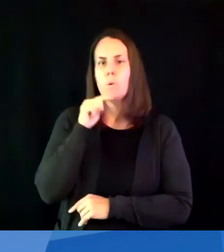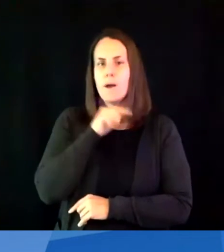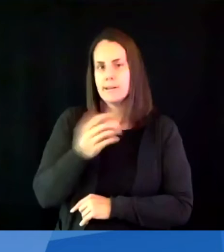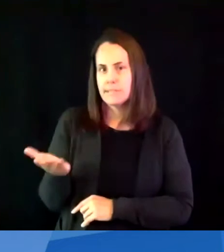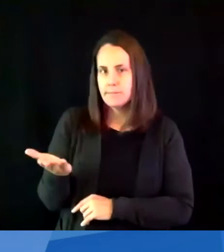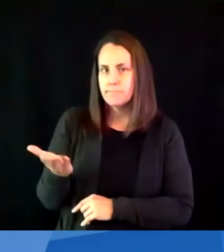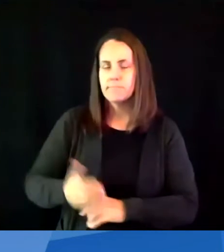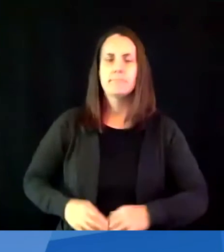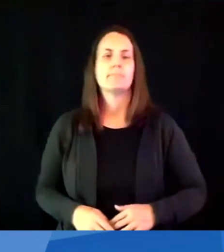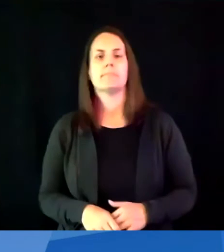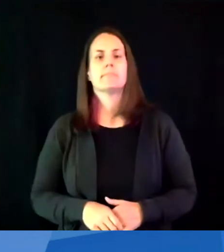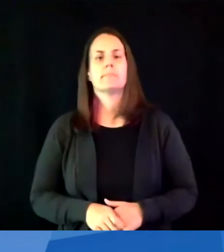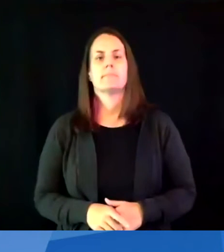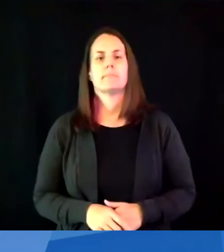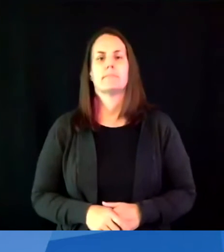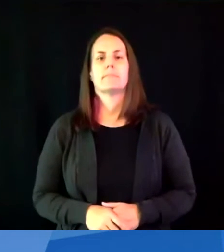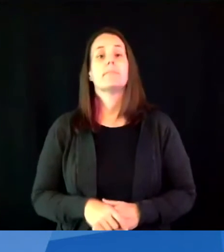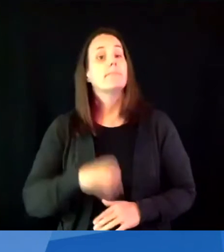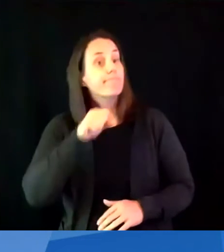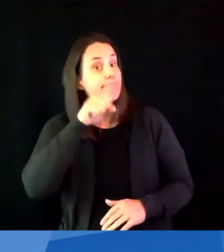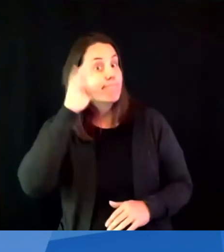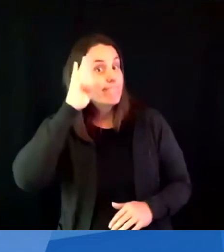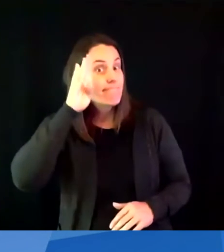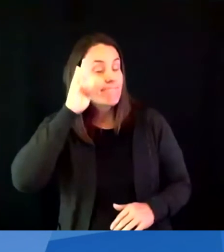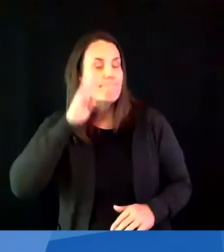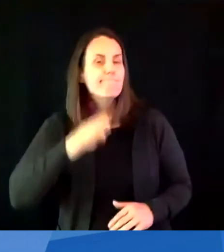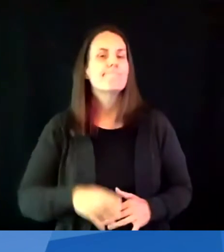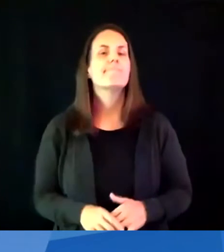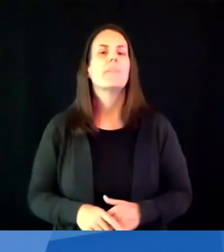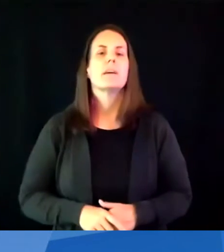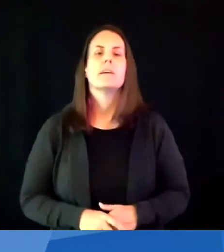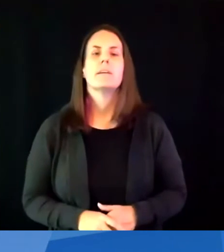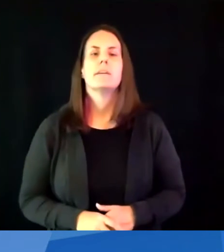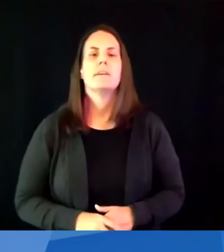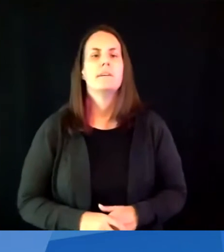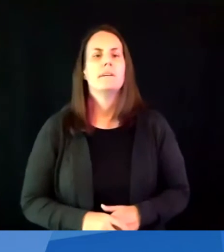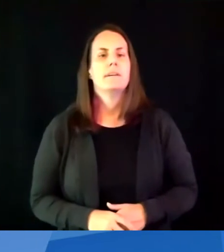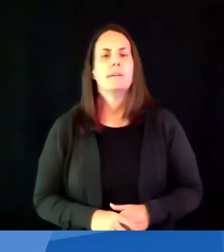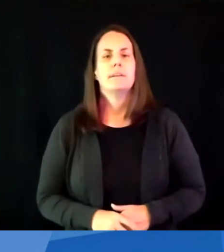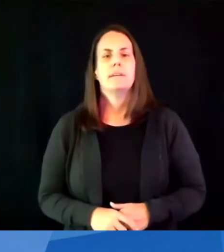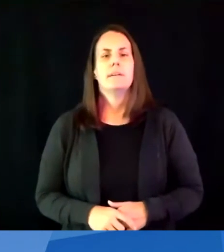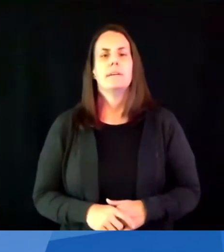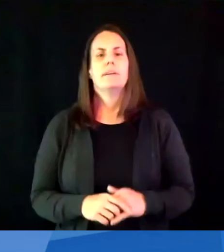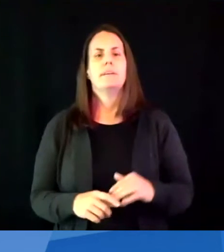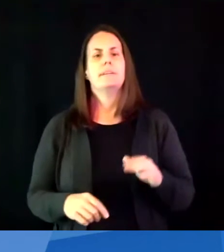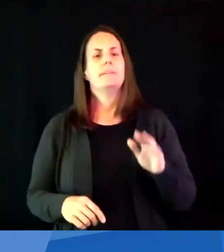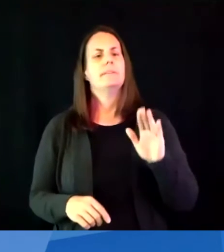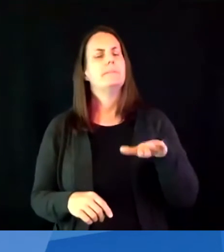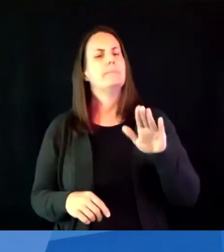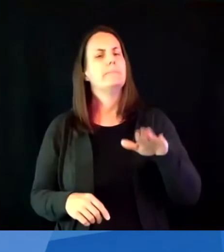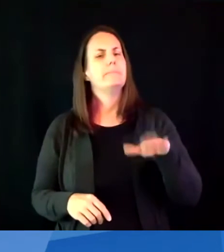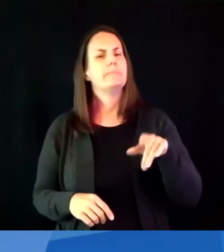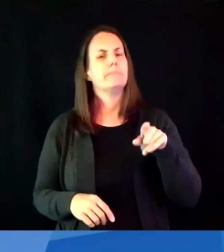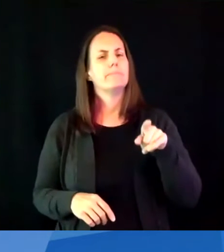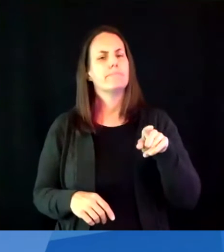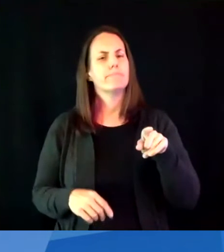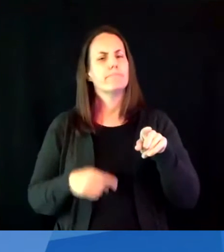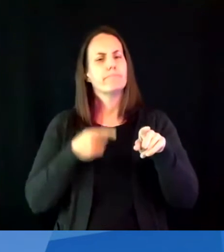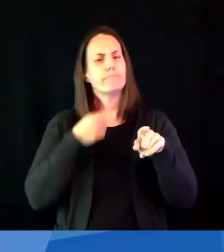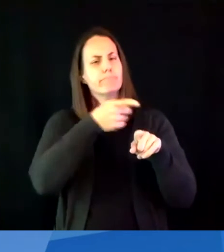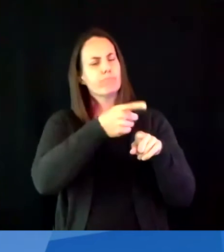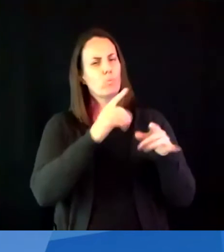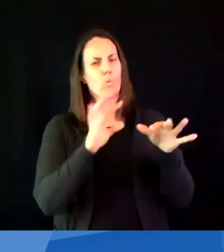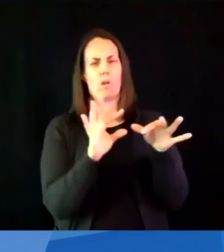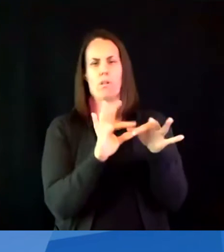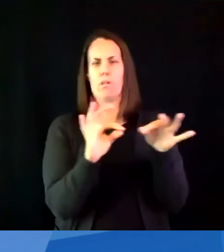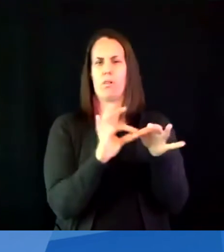Yes, thank you for having the call. Question, very early in the call, you mentioned you were fielding calls from area hospitals. Is that to be interpreted